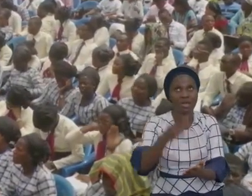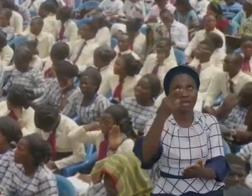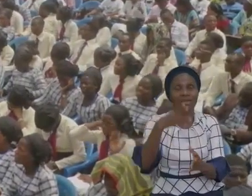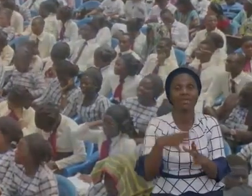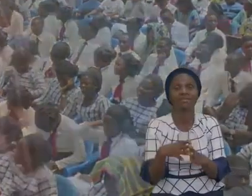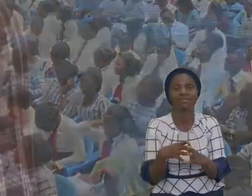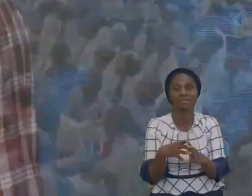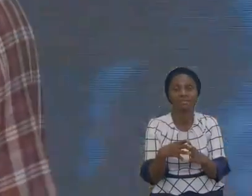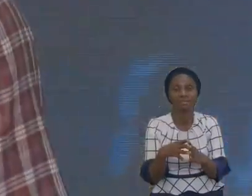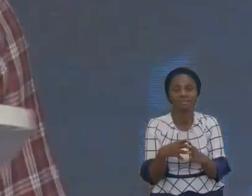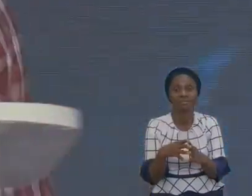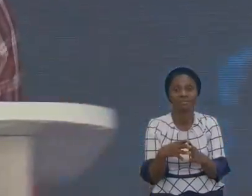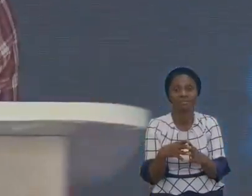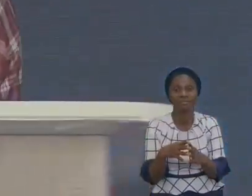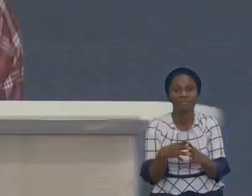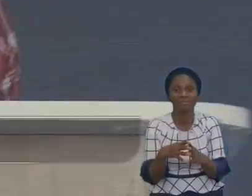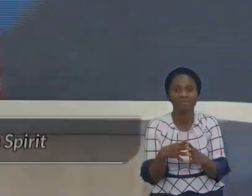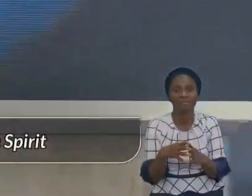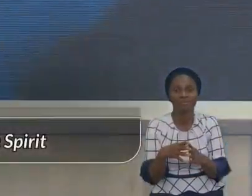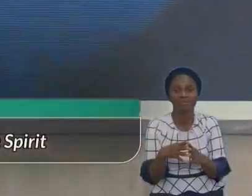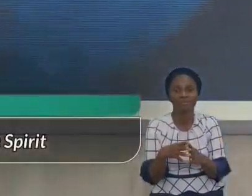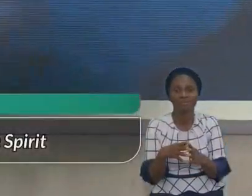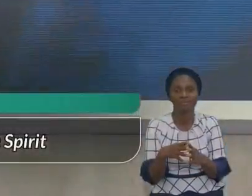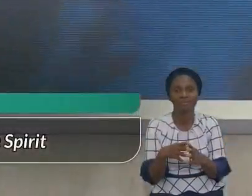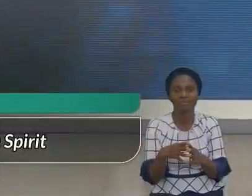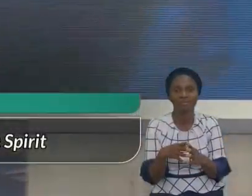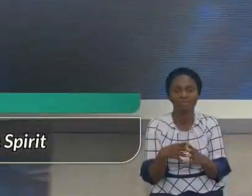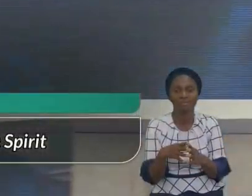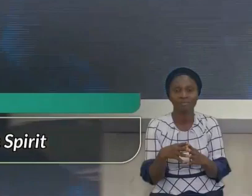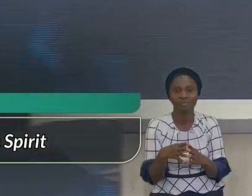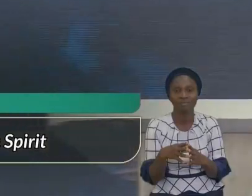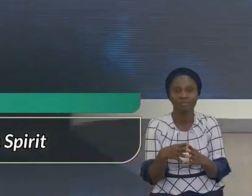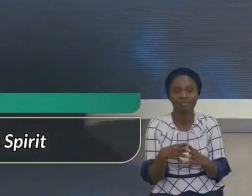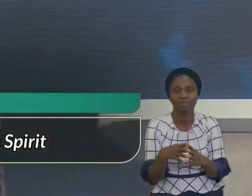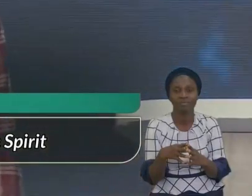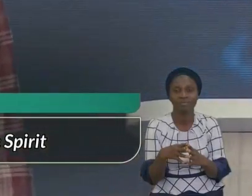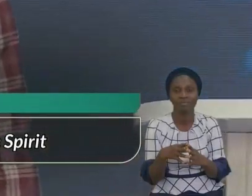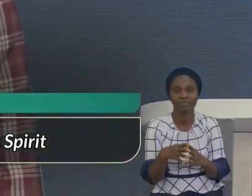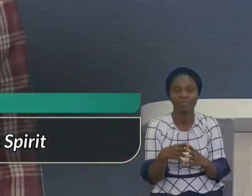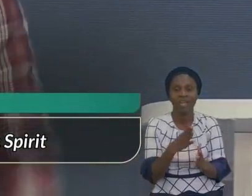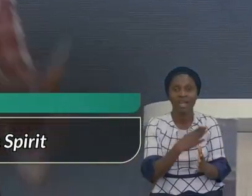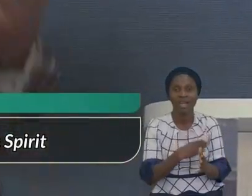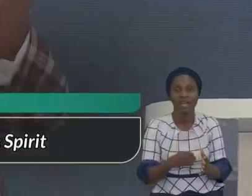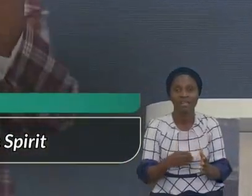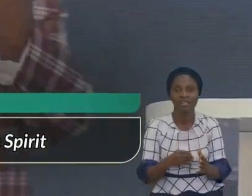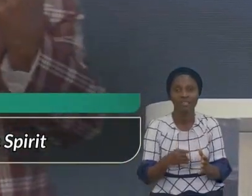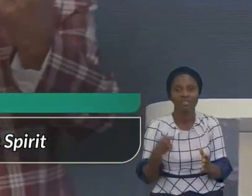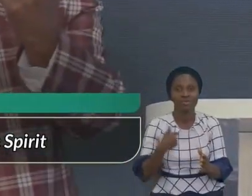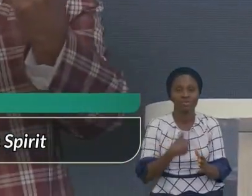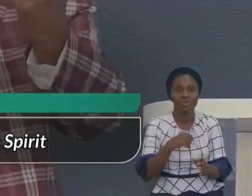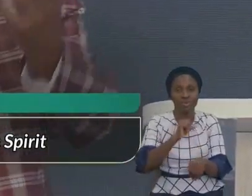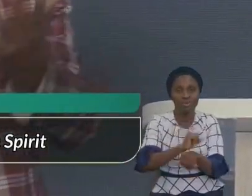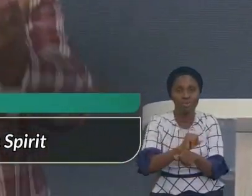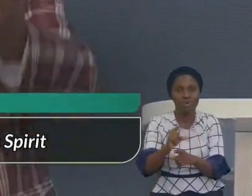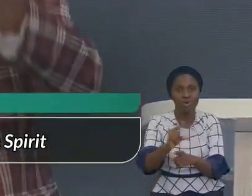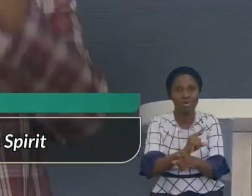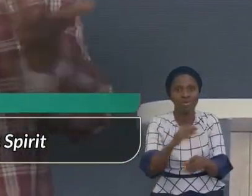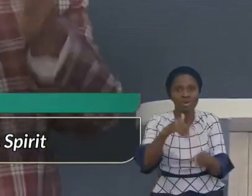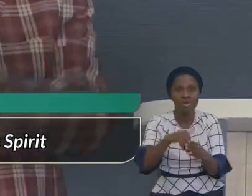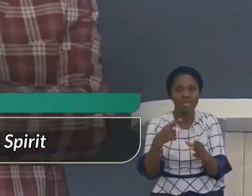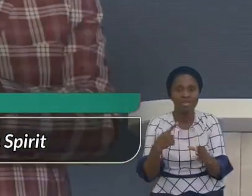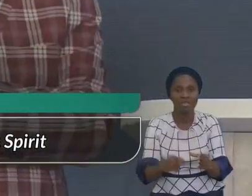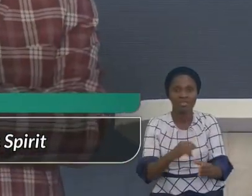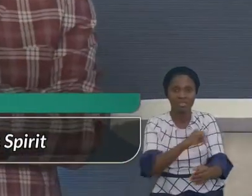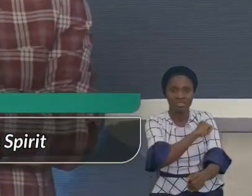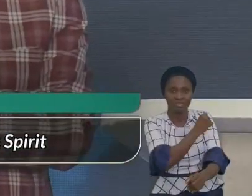And we labor in the strength of the Lord. We labor in the